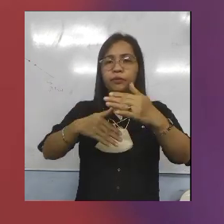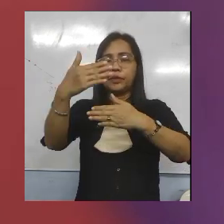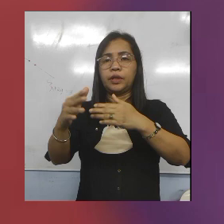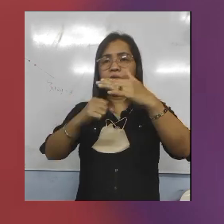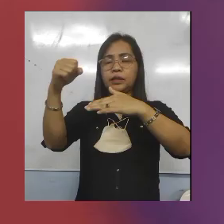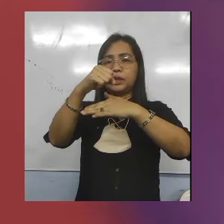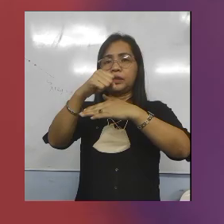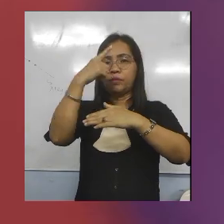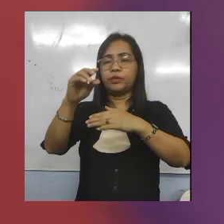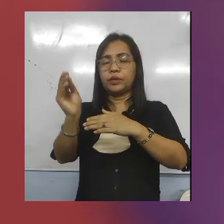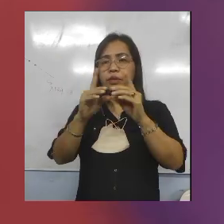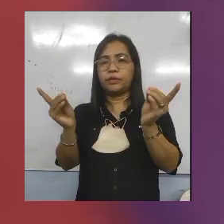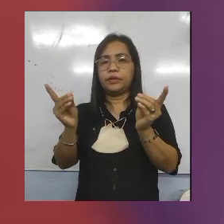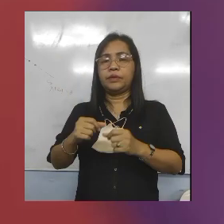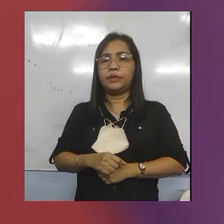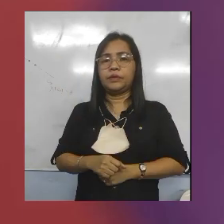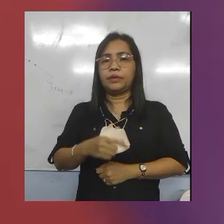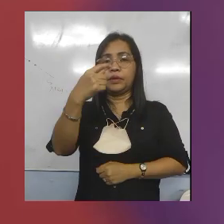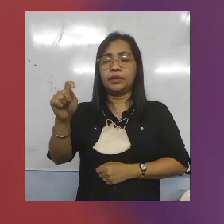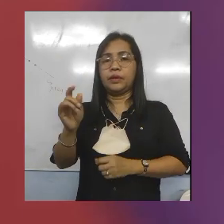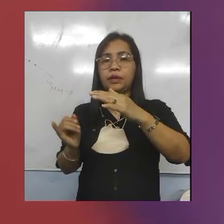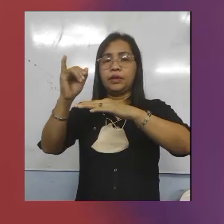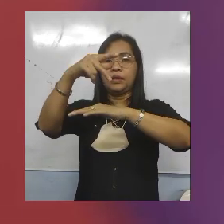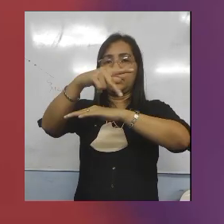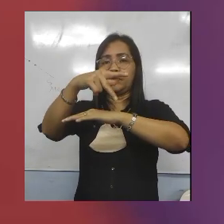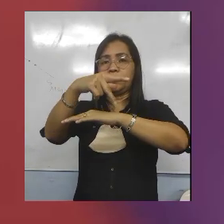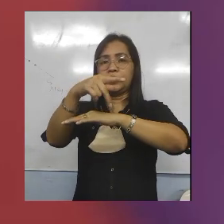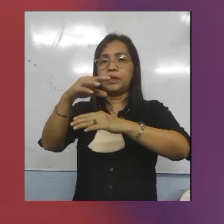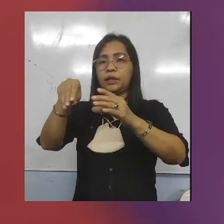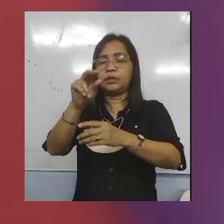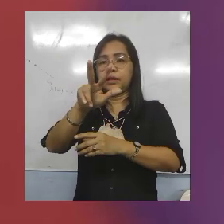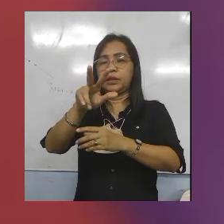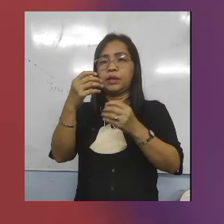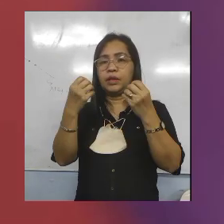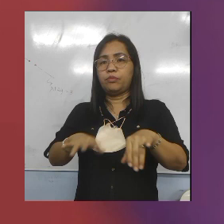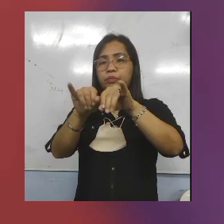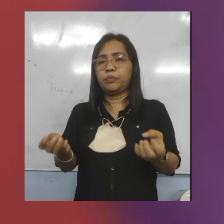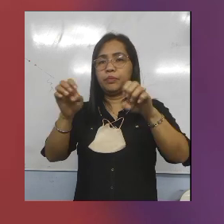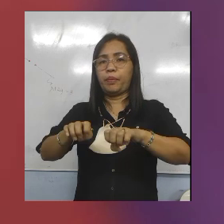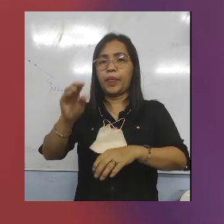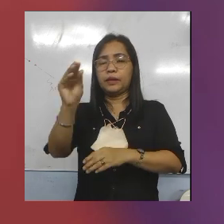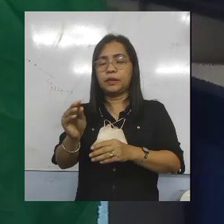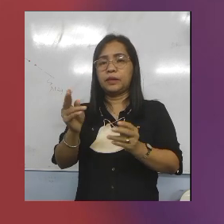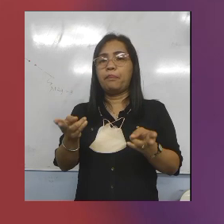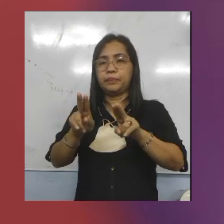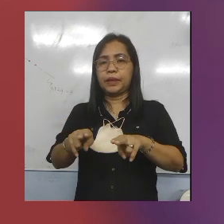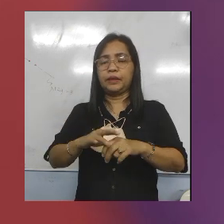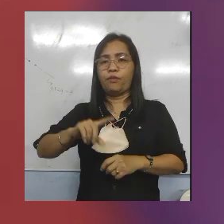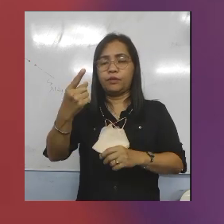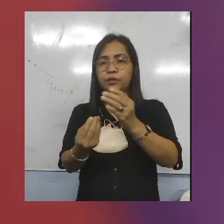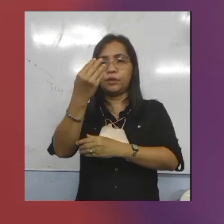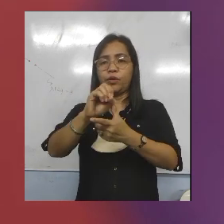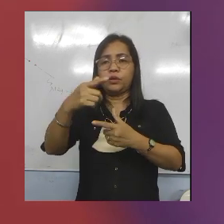duplication. During G1 phases, also called the first gap phase, the cell grows physically larger,